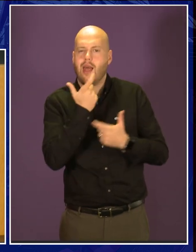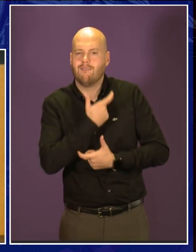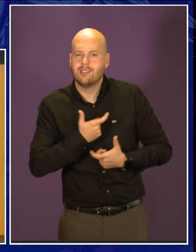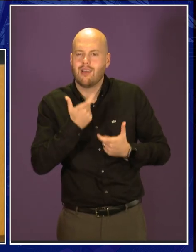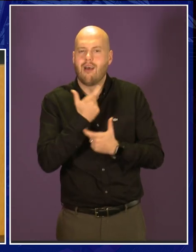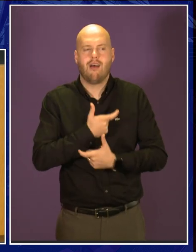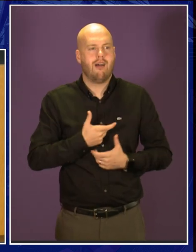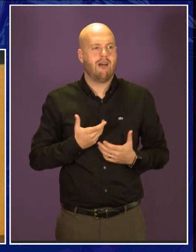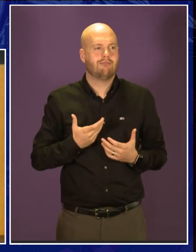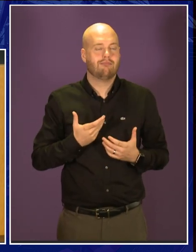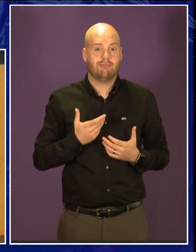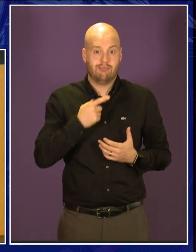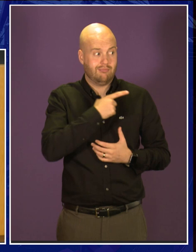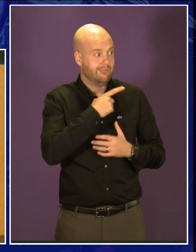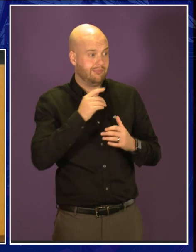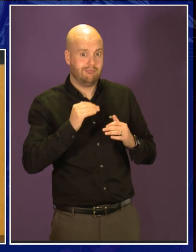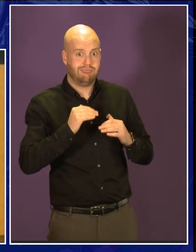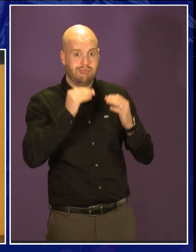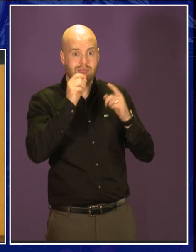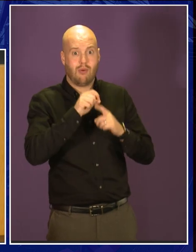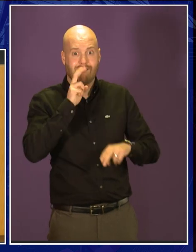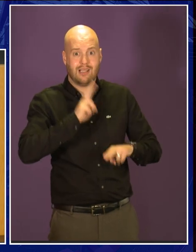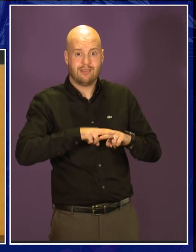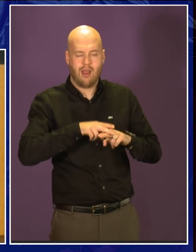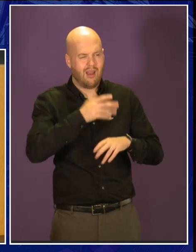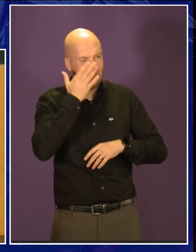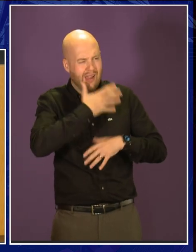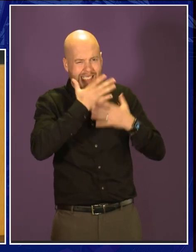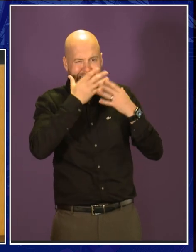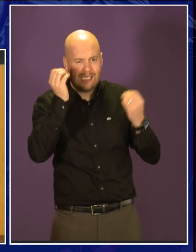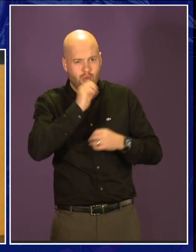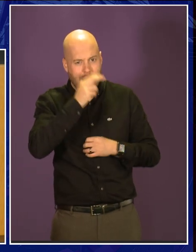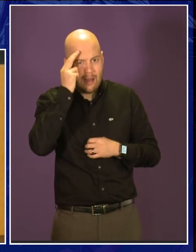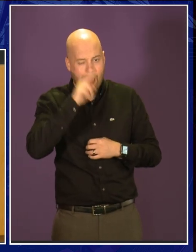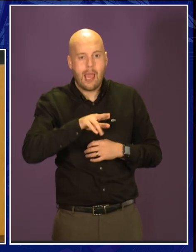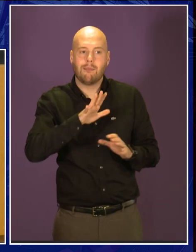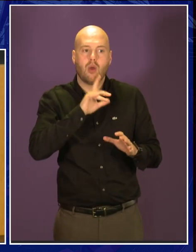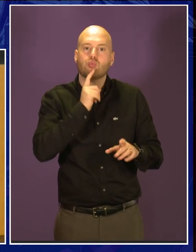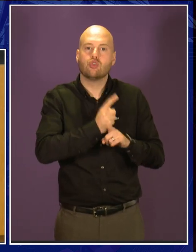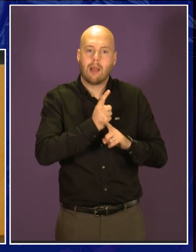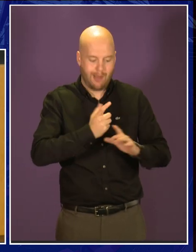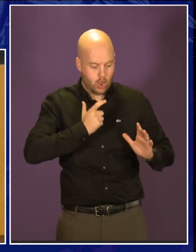great professor. Sorry, I forget your name. It's like about the power of humor.